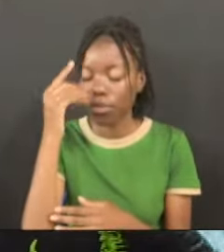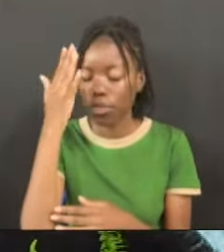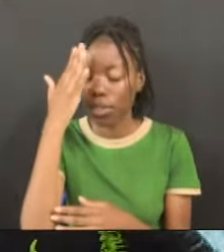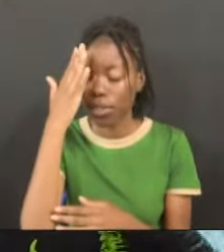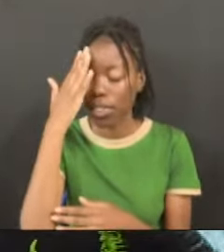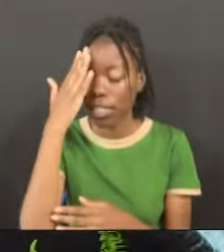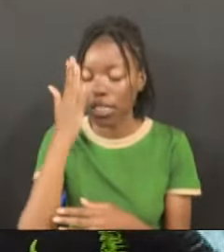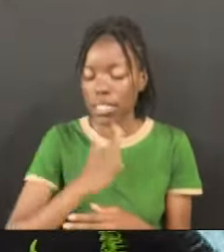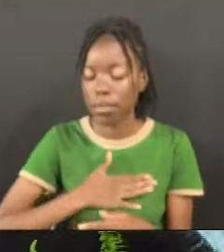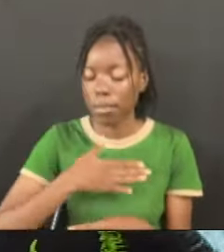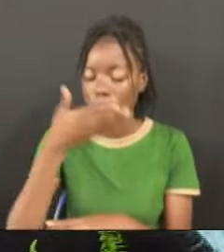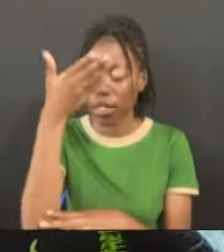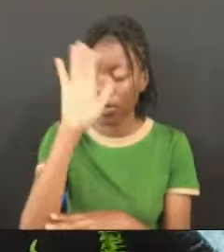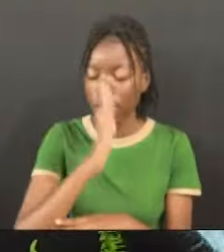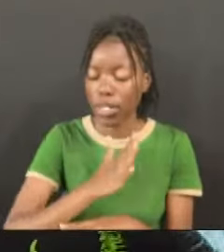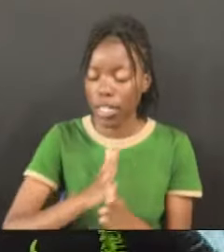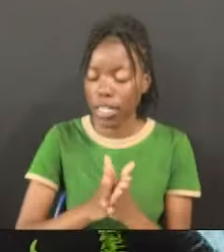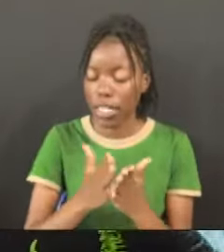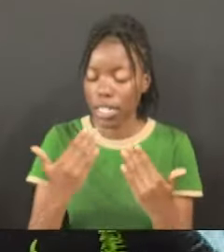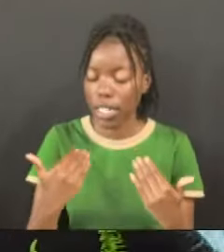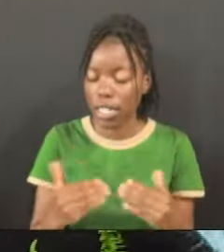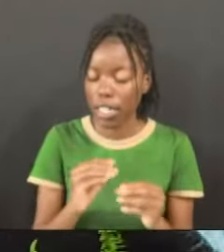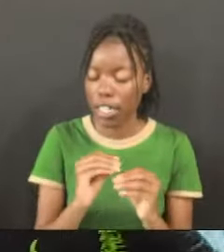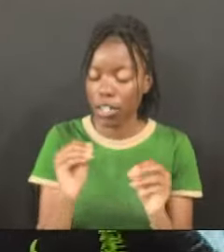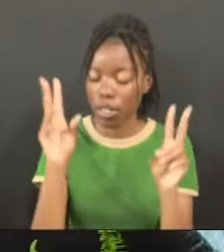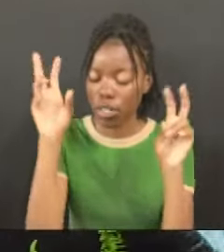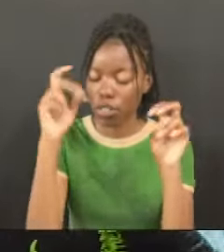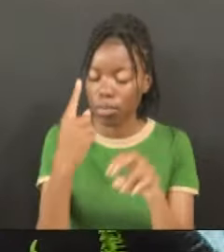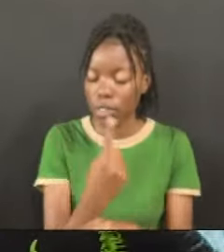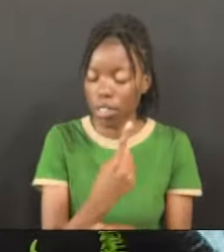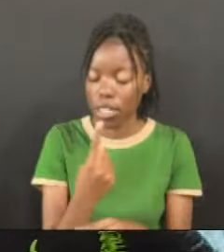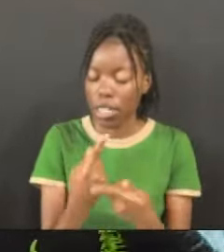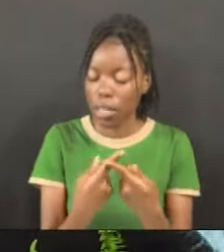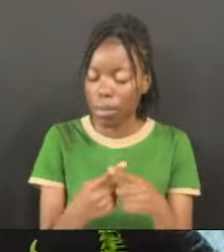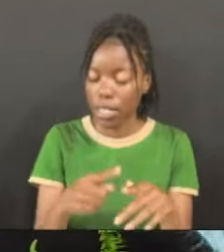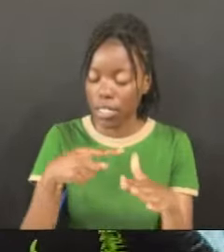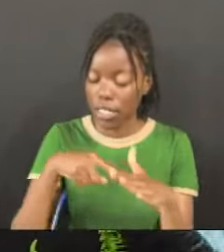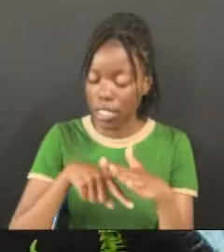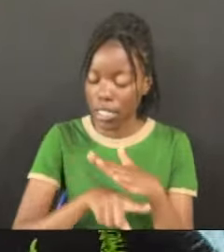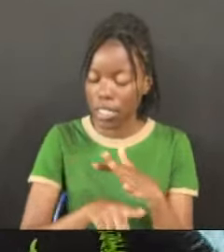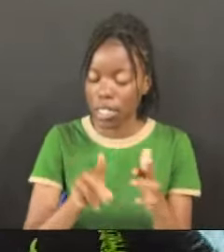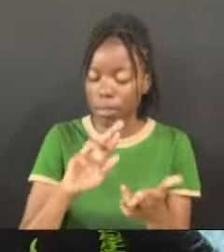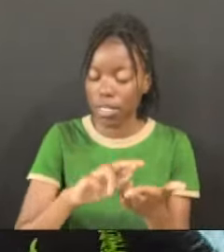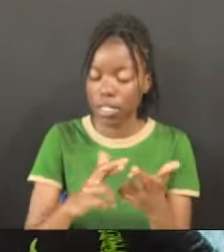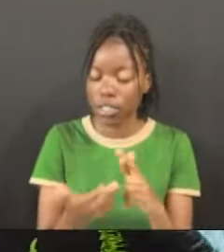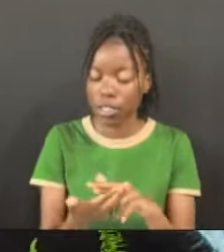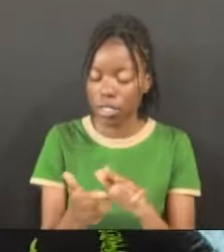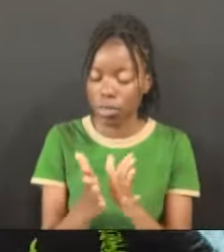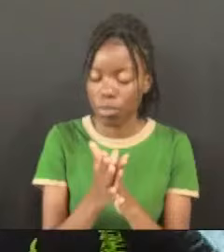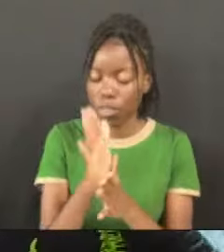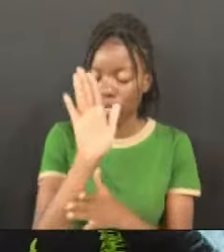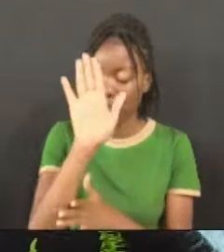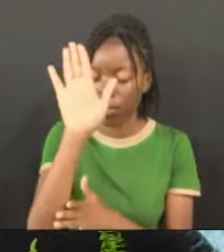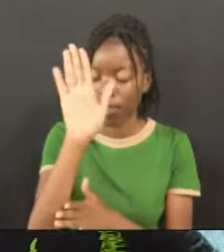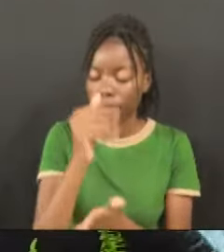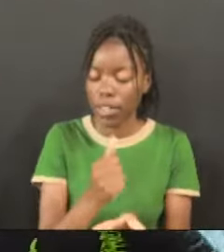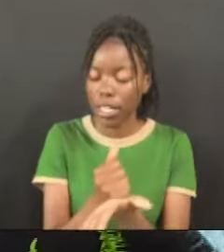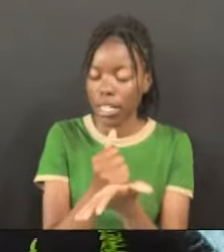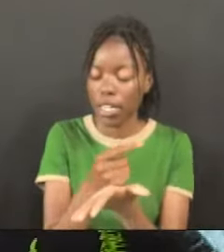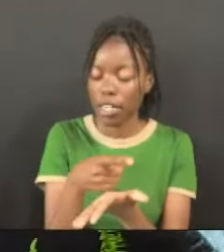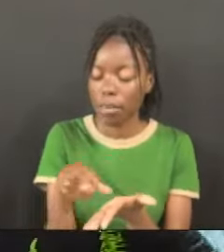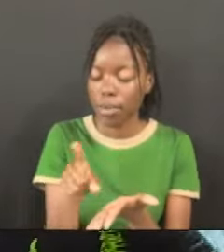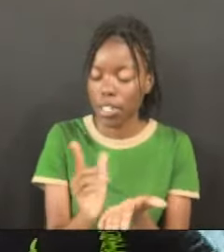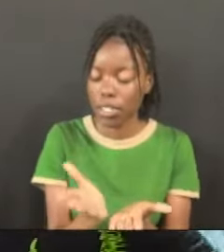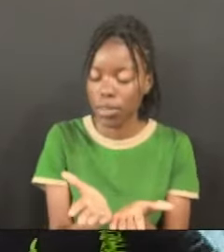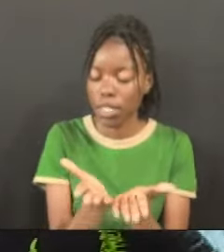statement. It is a deep relationship with you. Help us, God, to enhance this